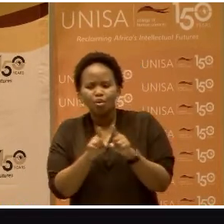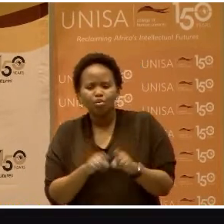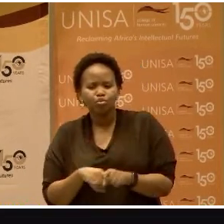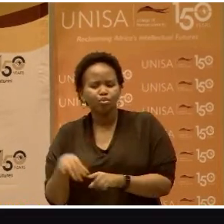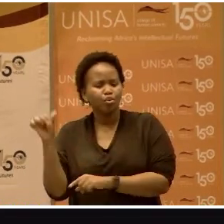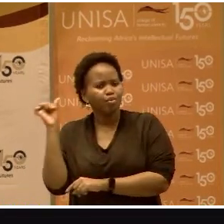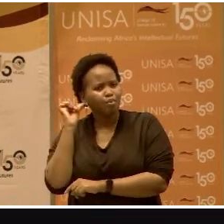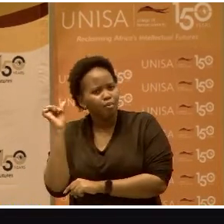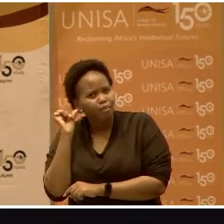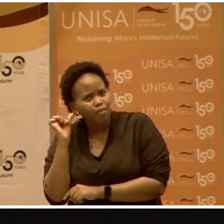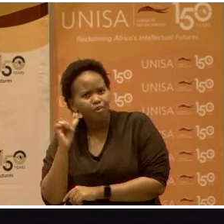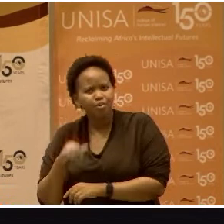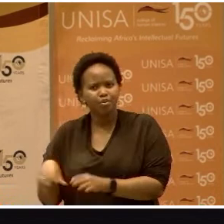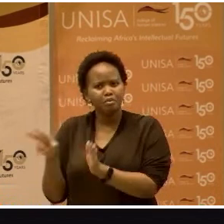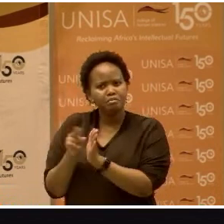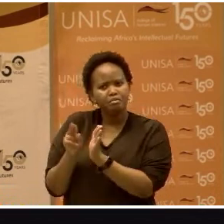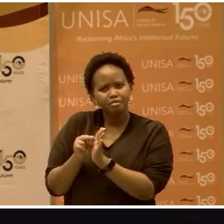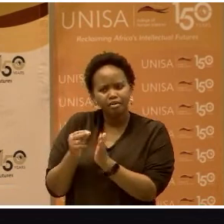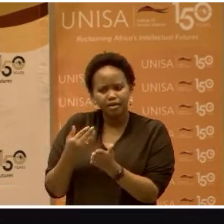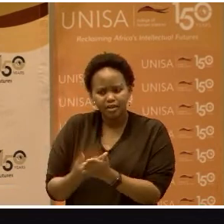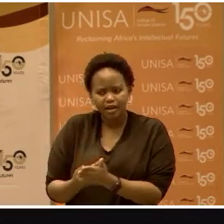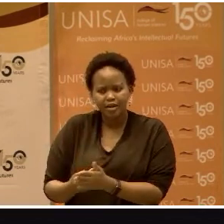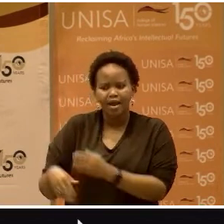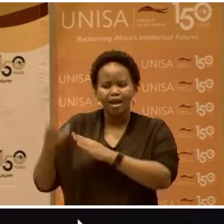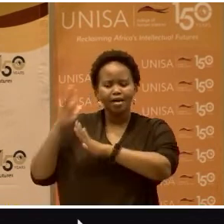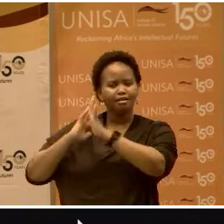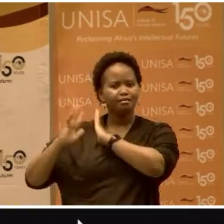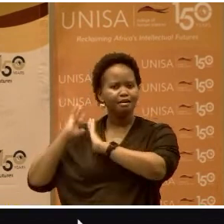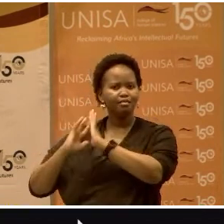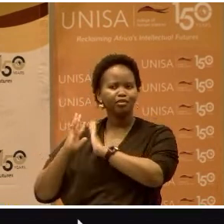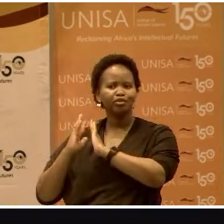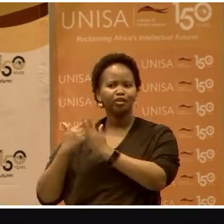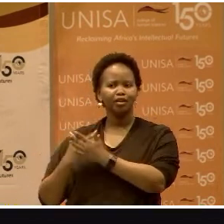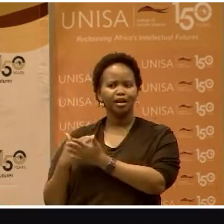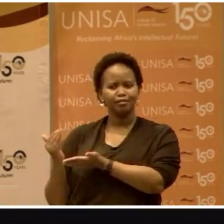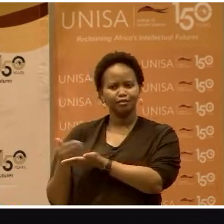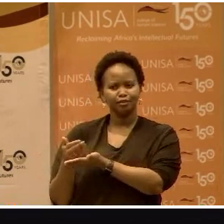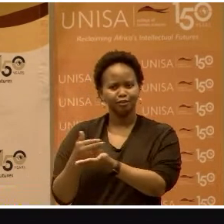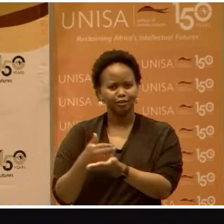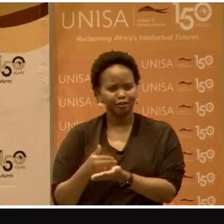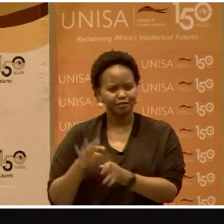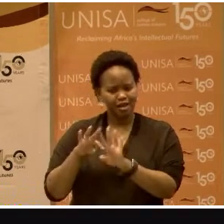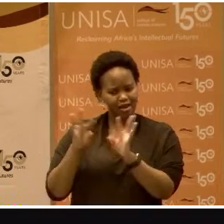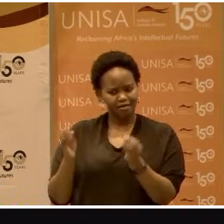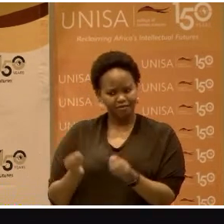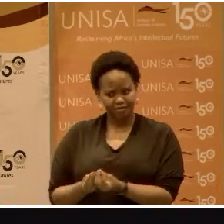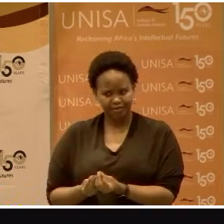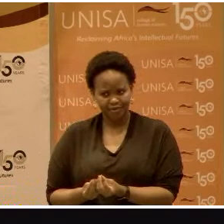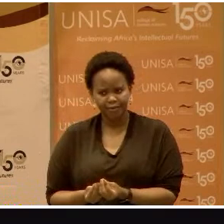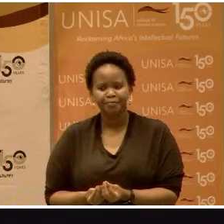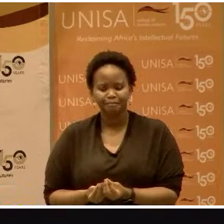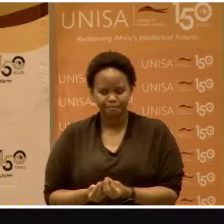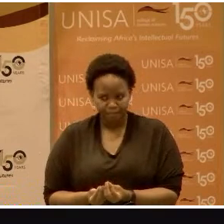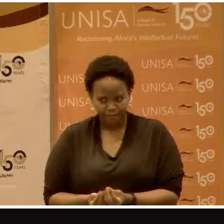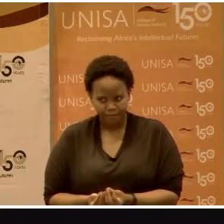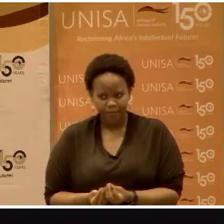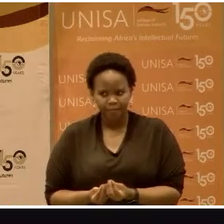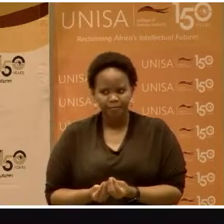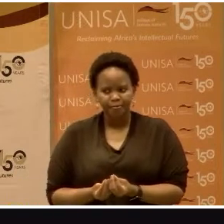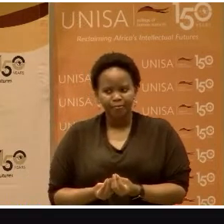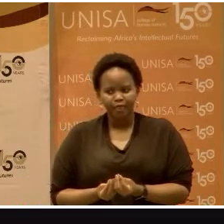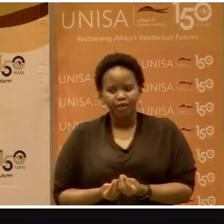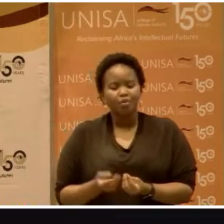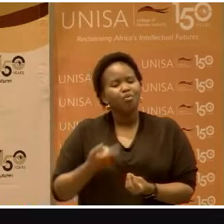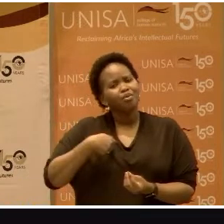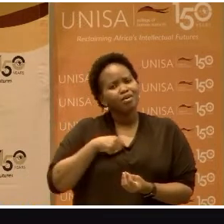recording, and oral history. Then we can establish the Center for Advancement of Indigenous Languages. It is doable, and we